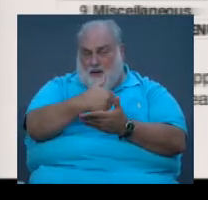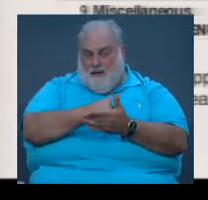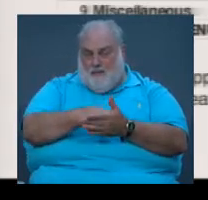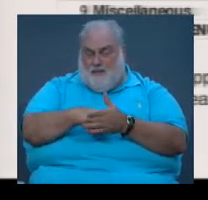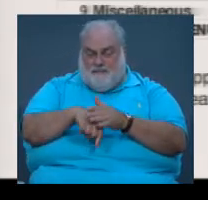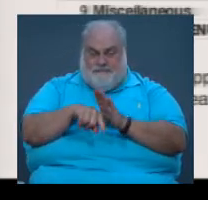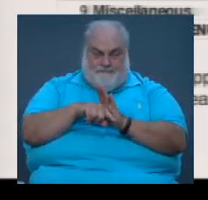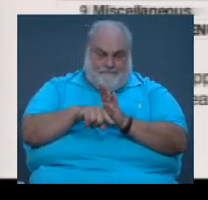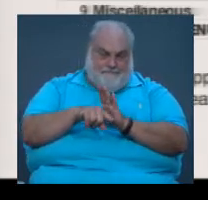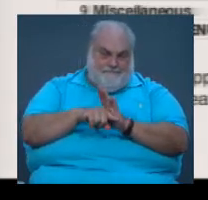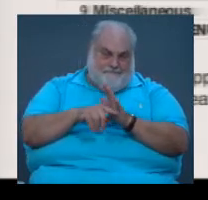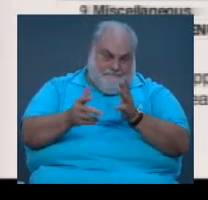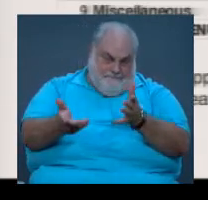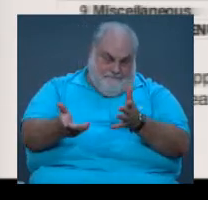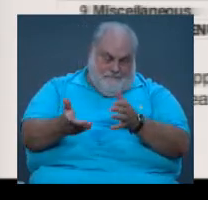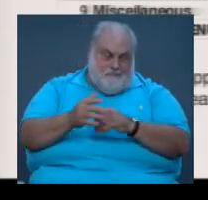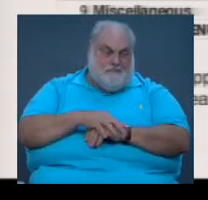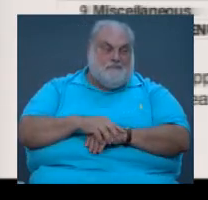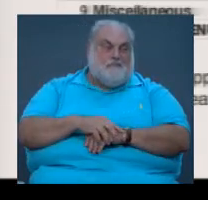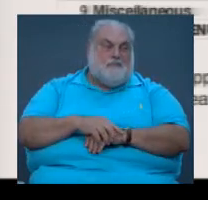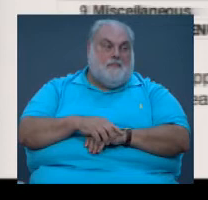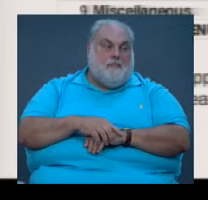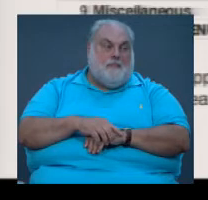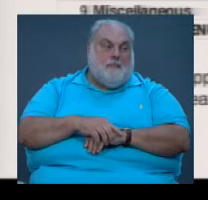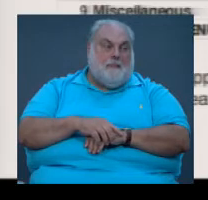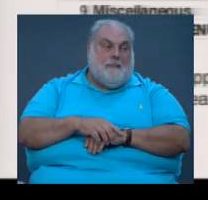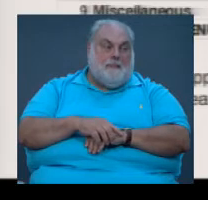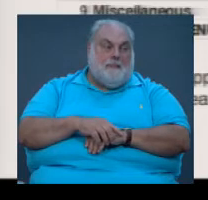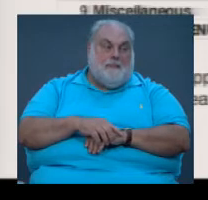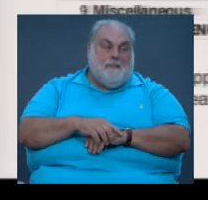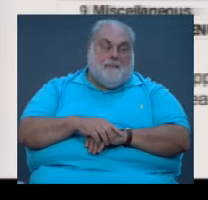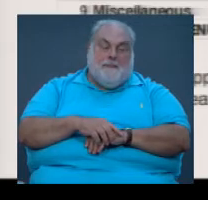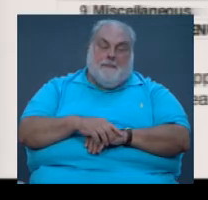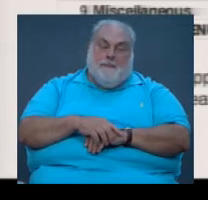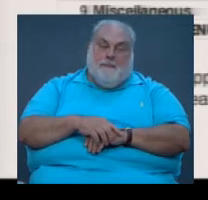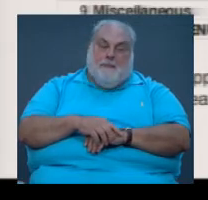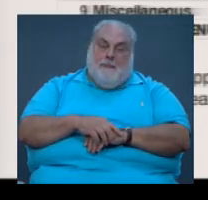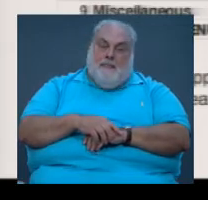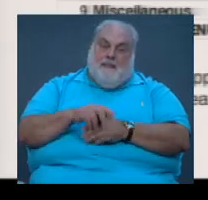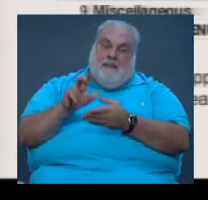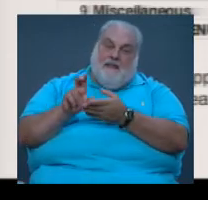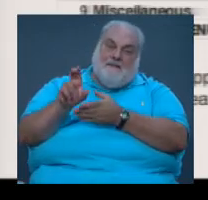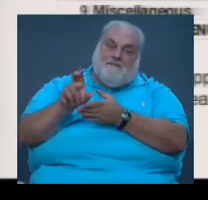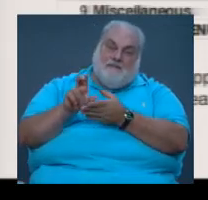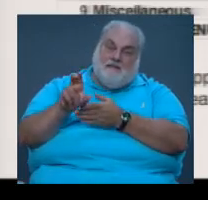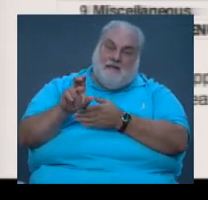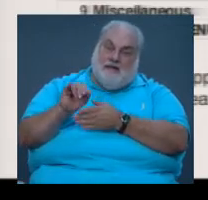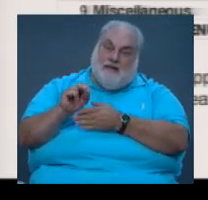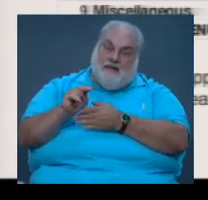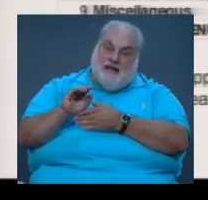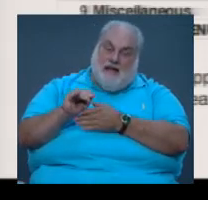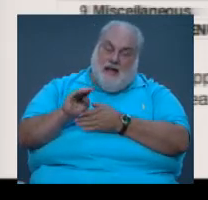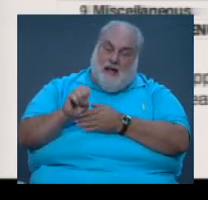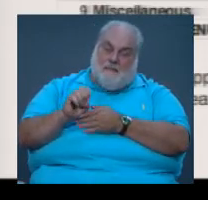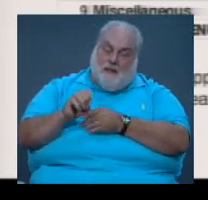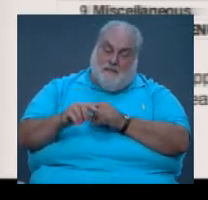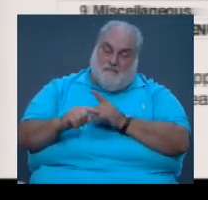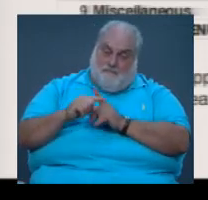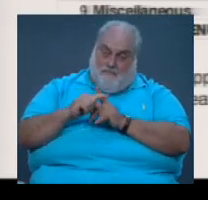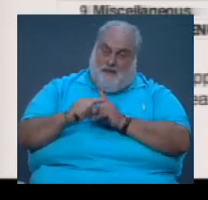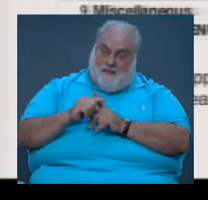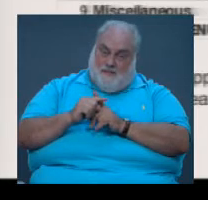consistent with what happens each year. Our investment income has a favorable variance. That too